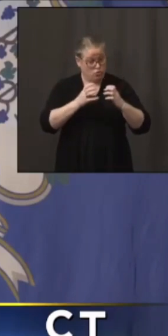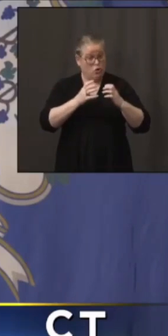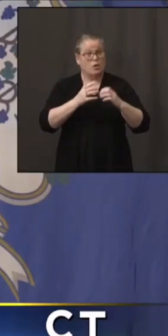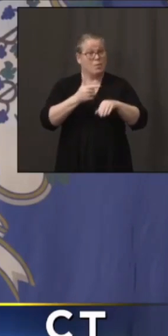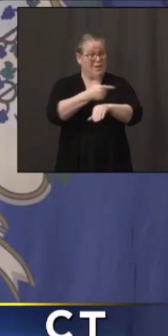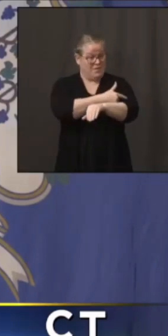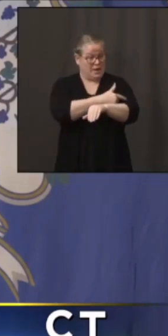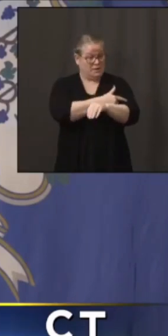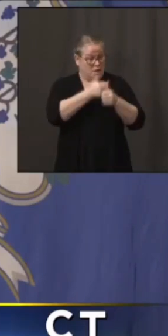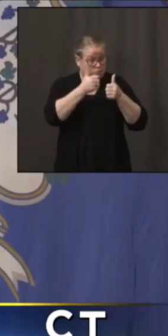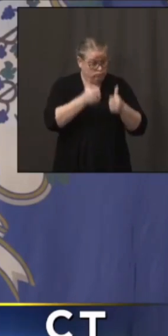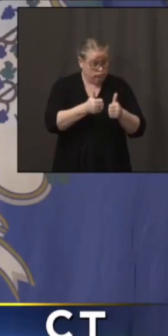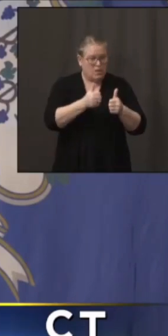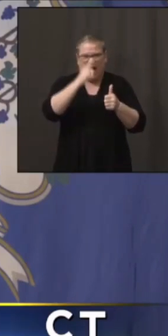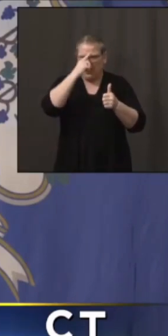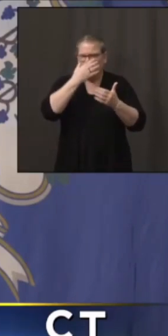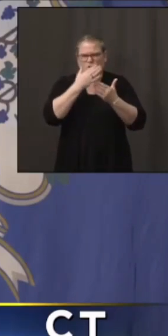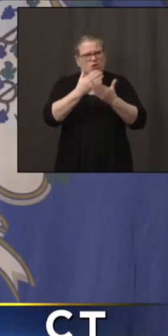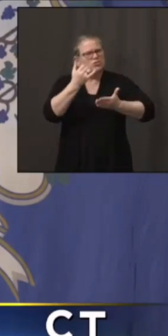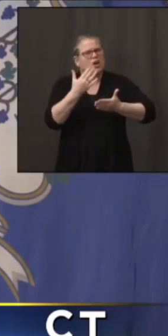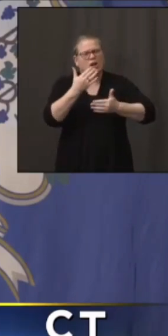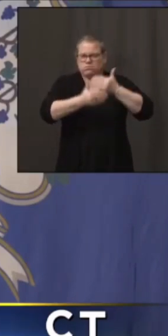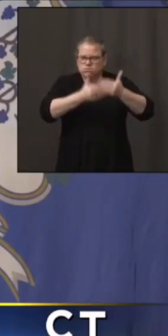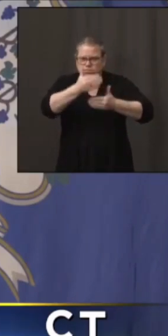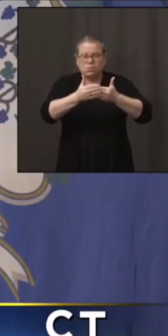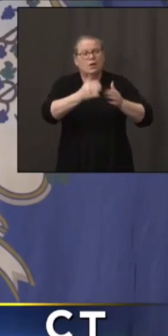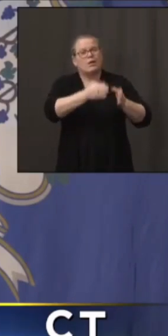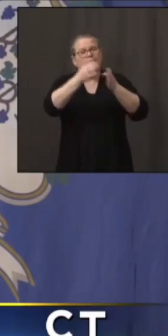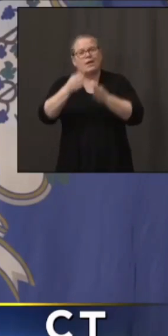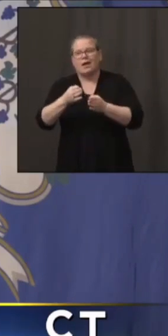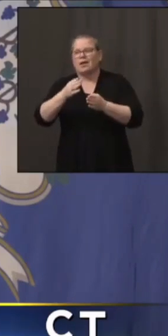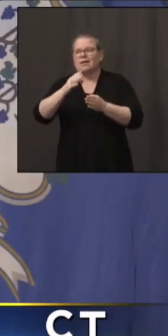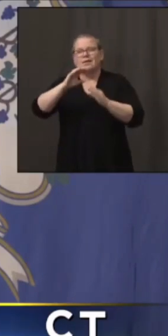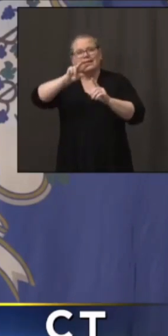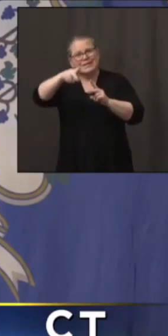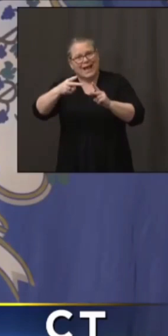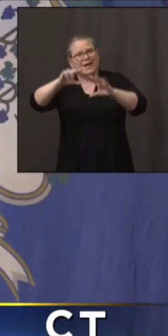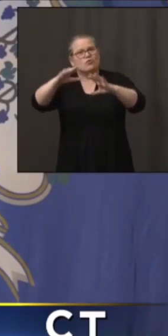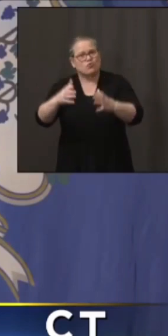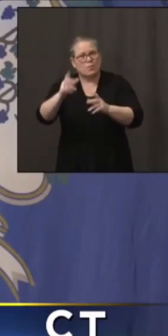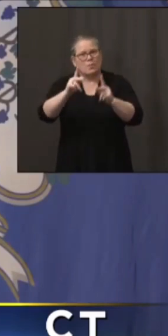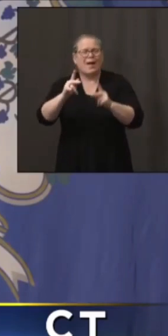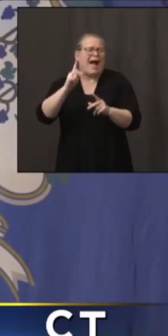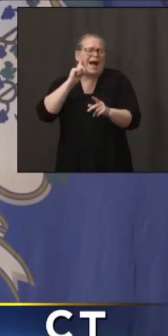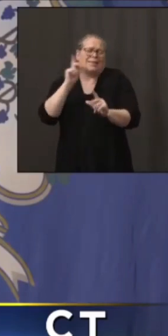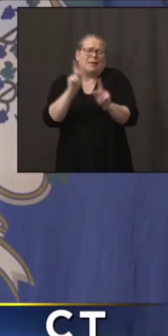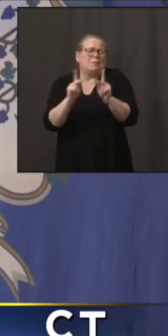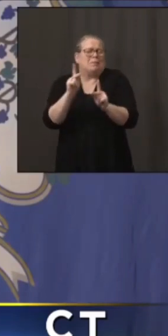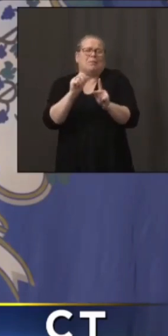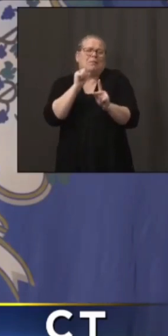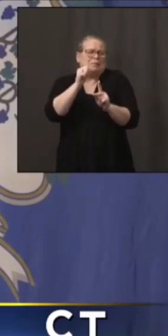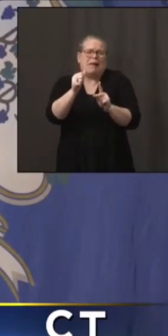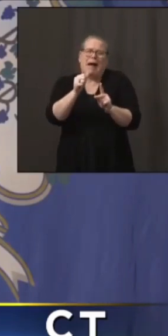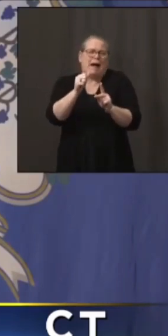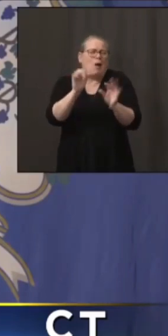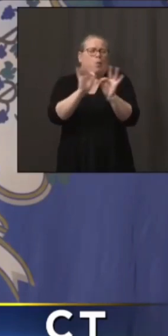good job of that. And I think the people of Connecticut aren't doing games and end running and trying to cut the line. At least we're tracking that, but we're